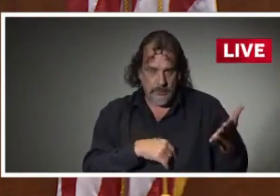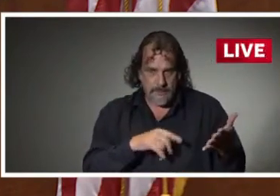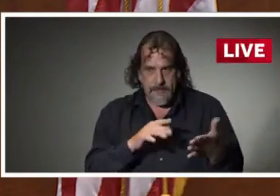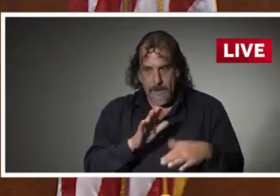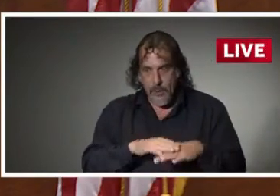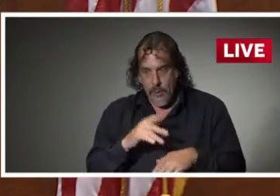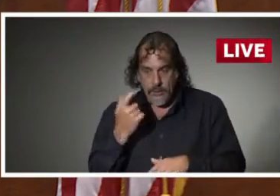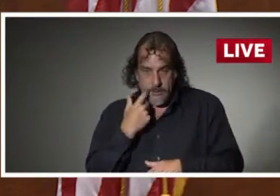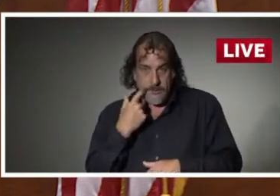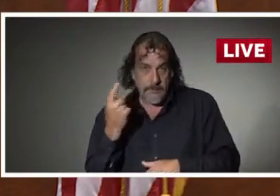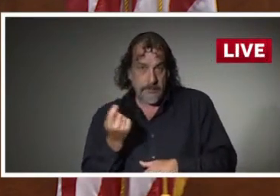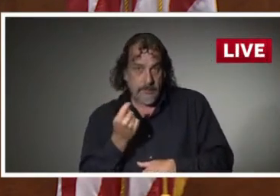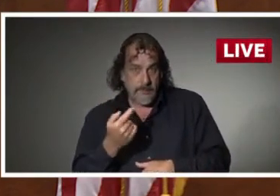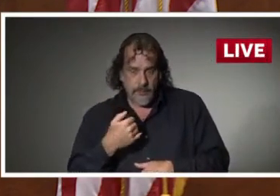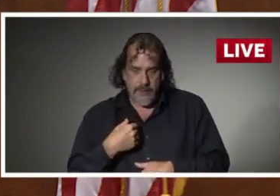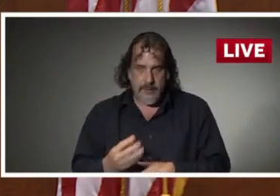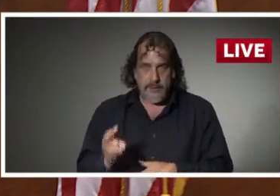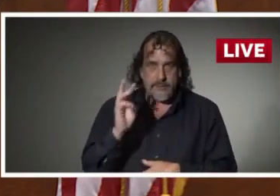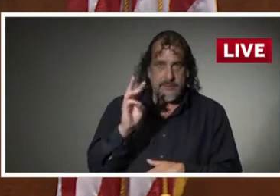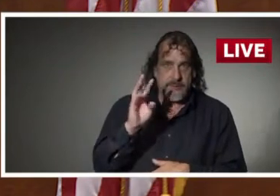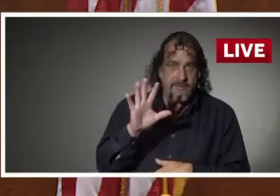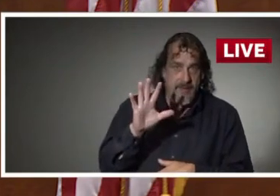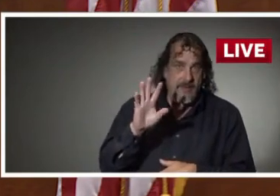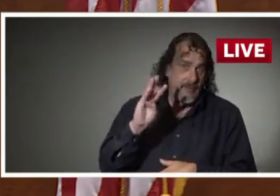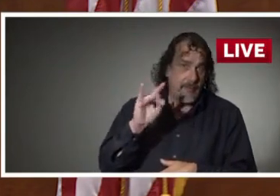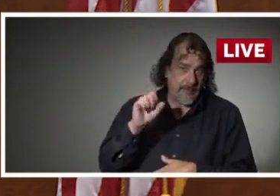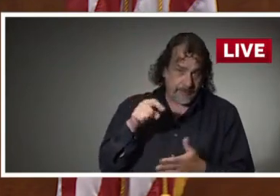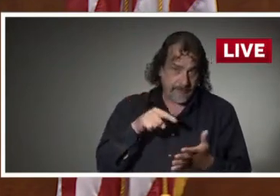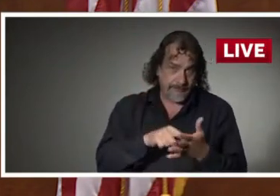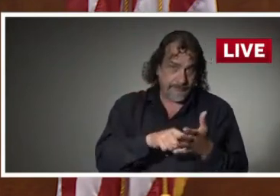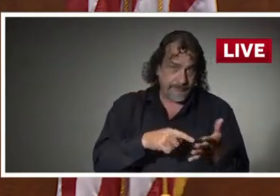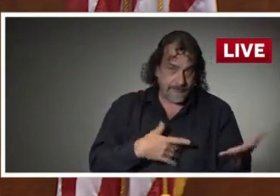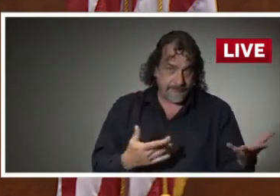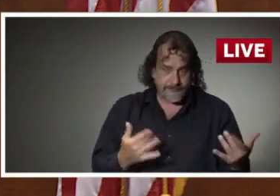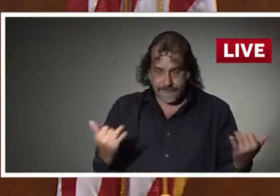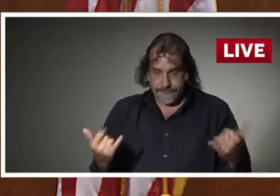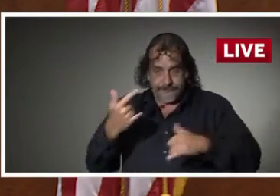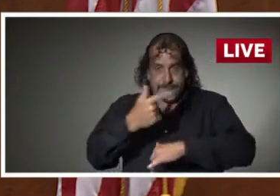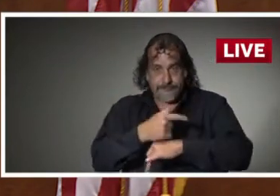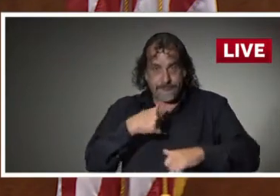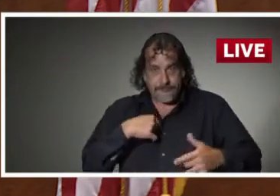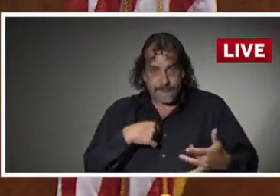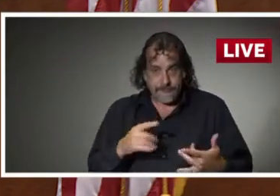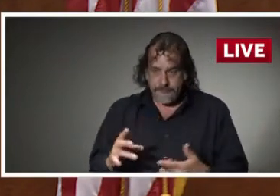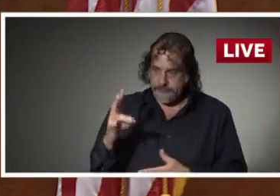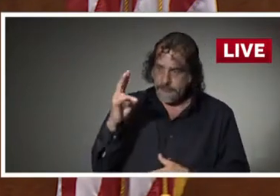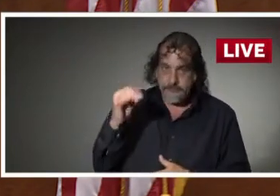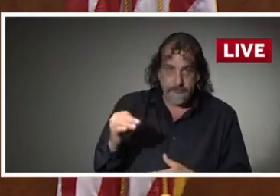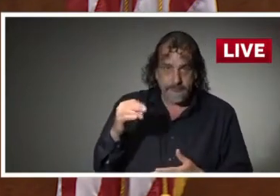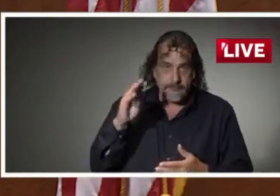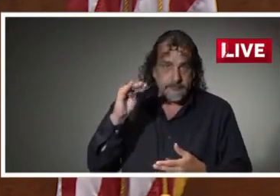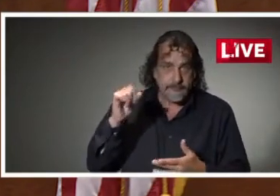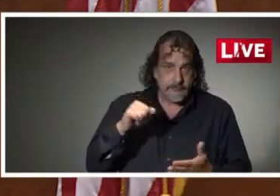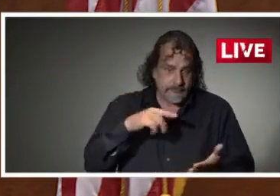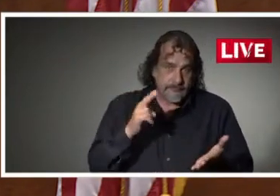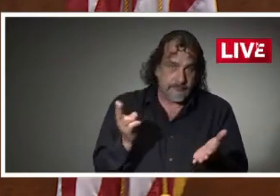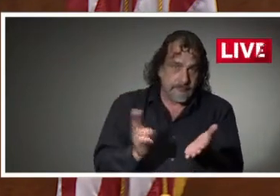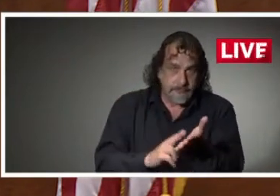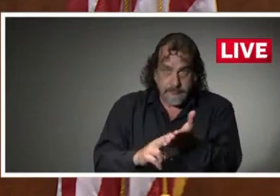on Tuesday we had 65 bills due. And that's the reason that today we have 70 bills